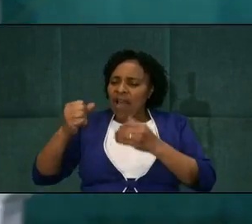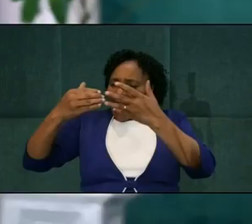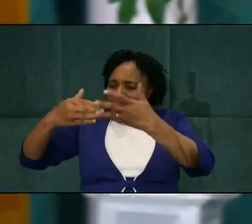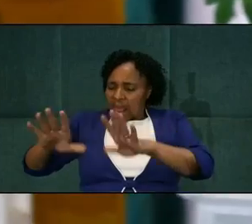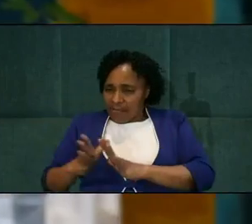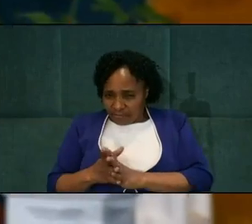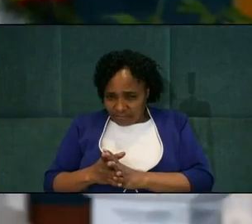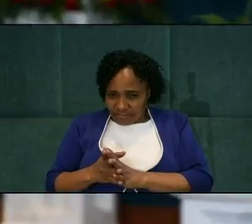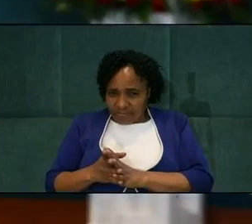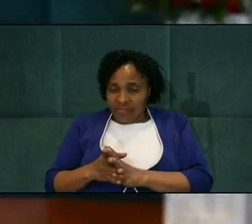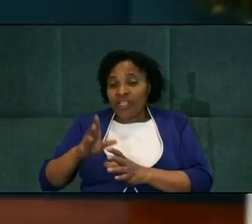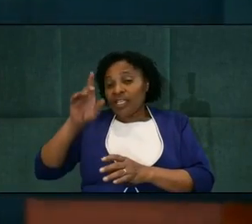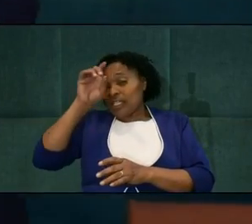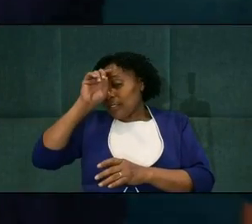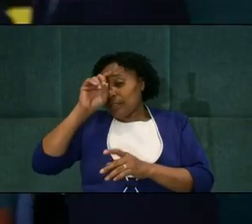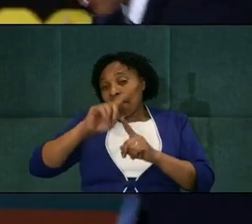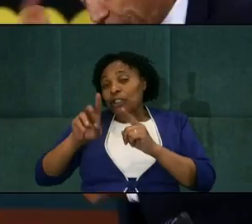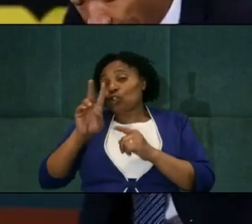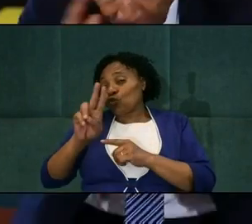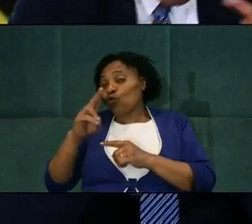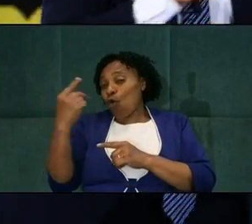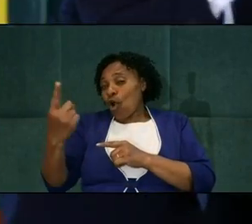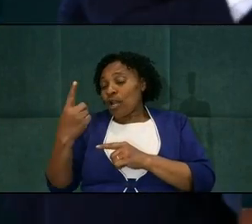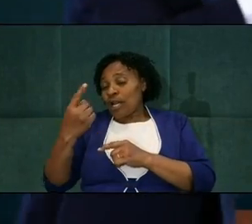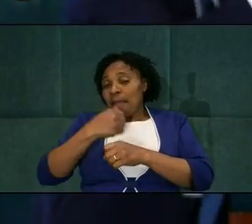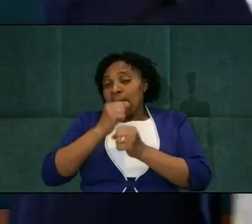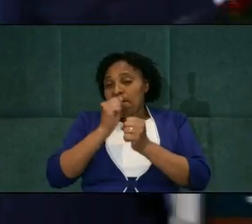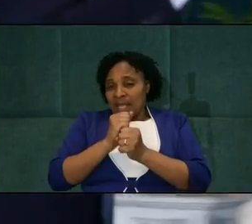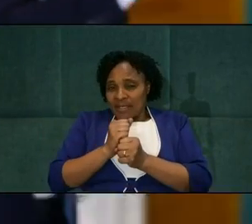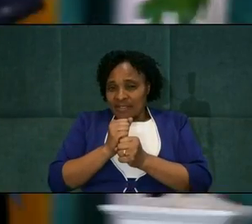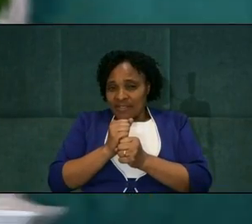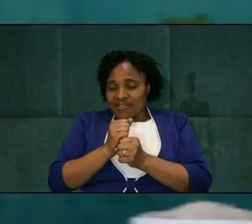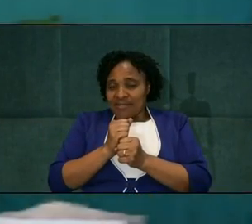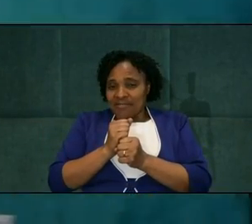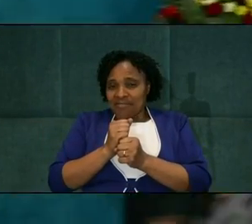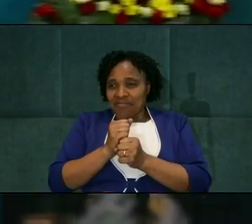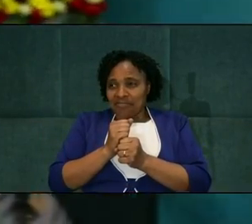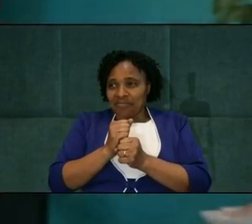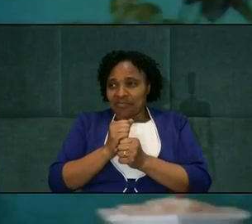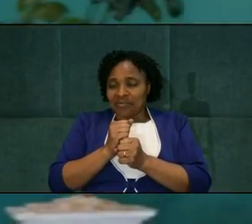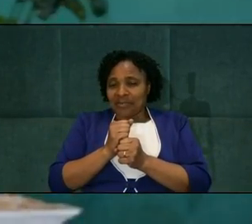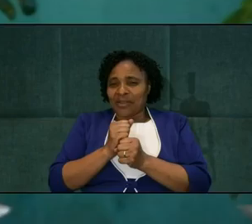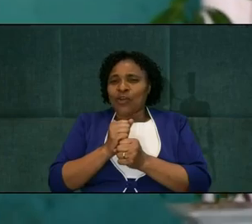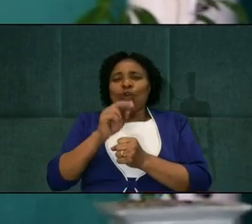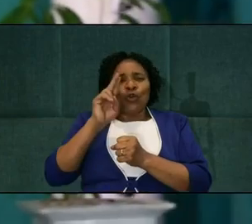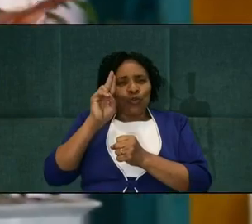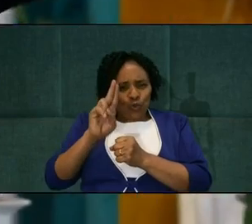two made it in. Let me repeat that for you.